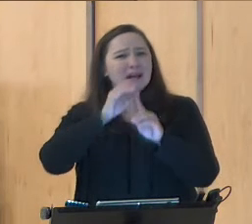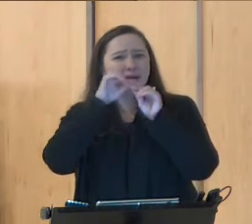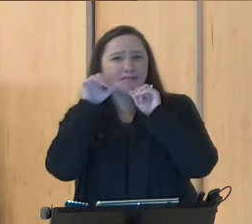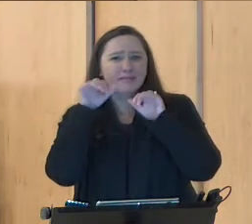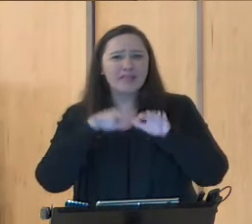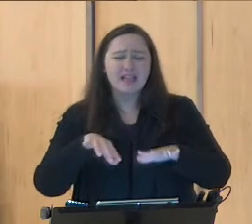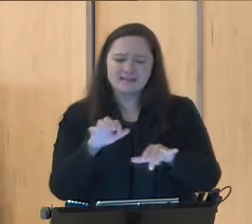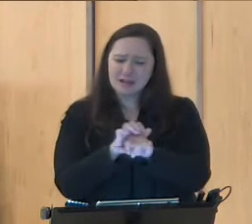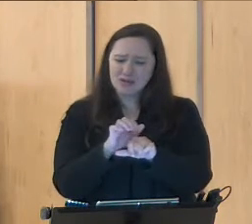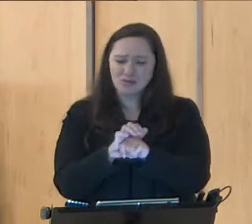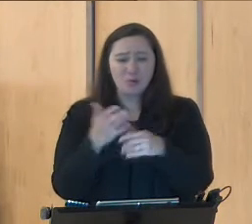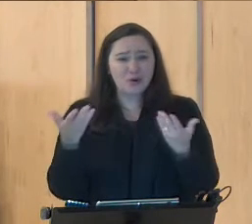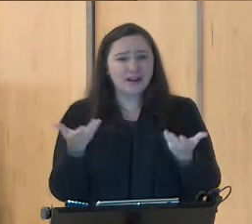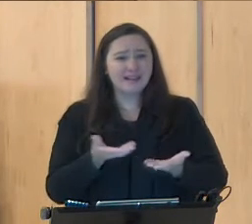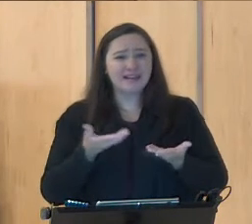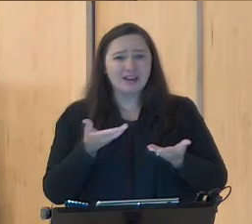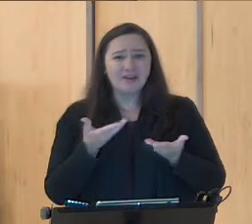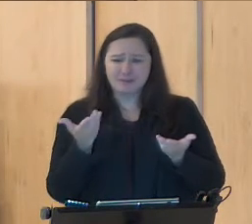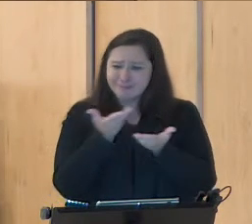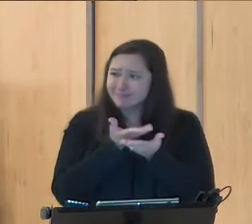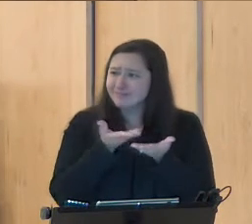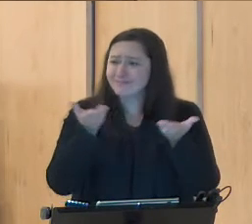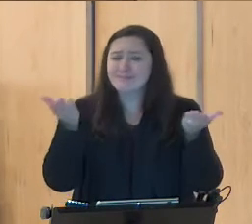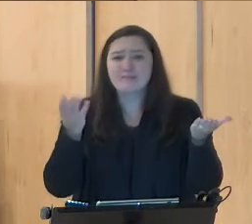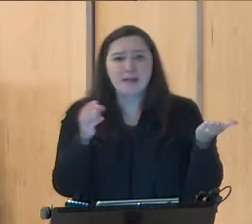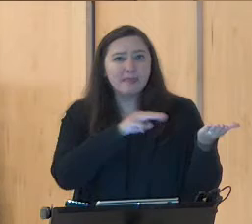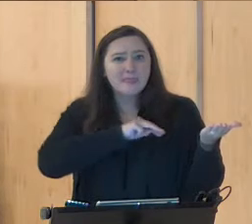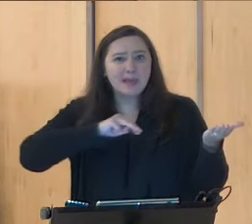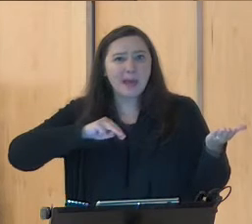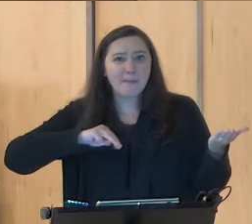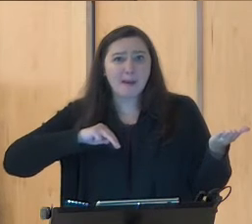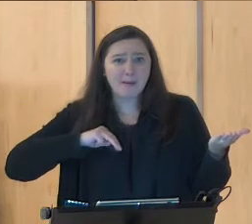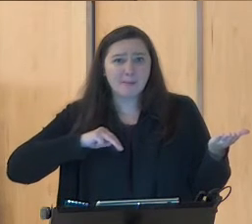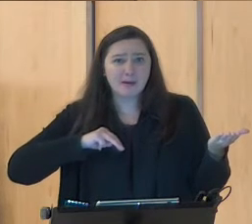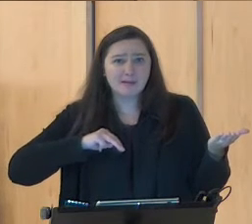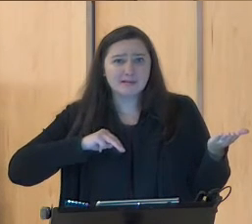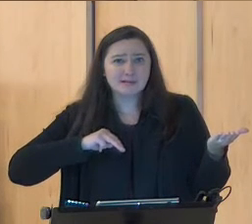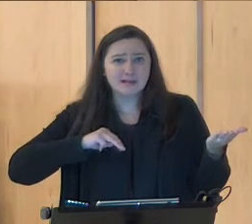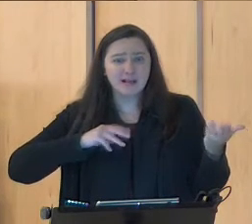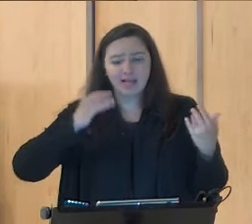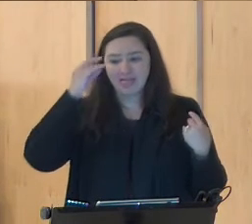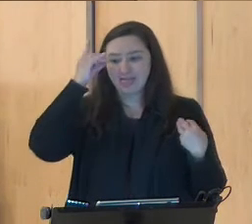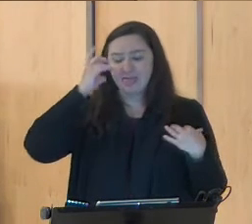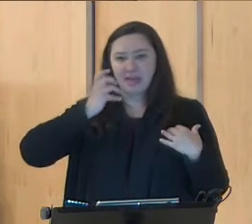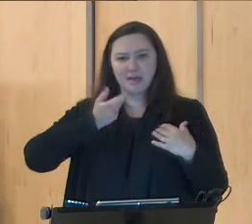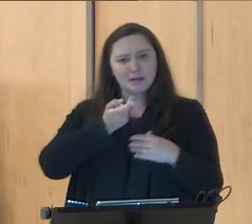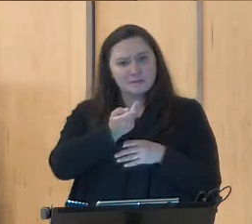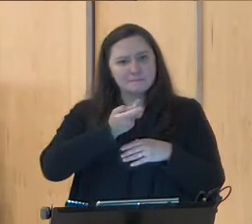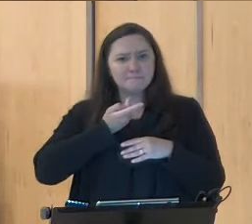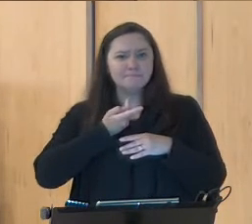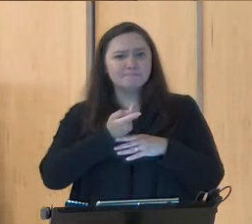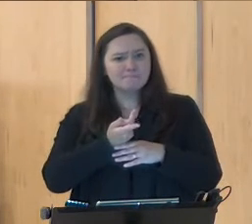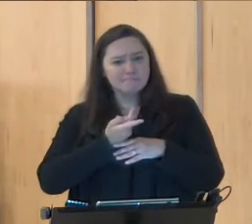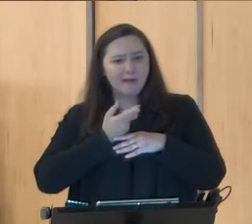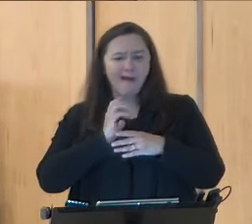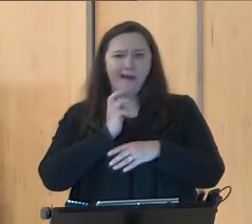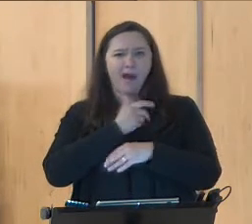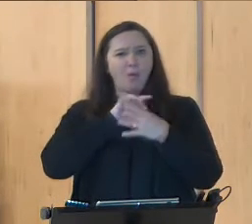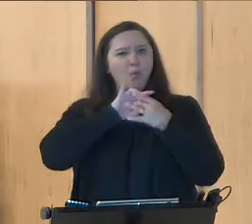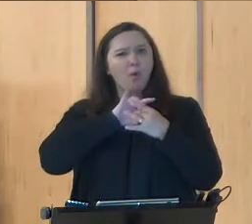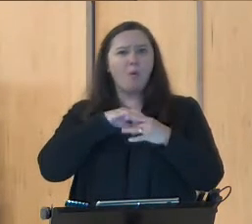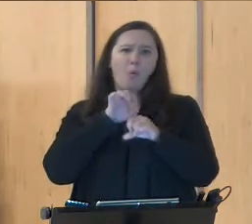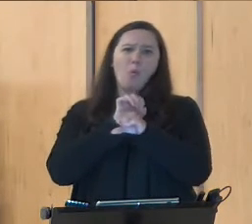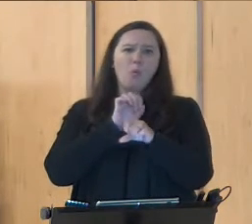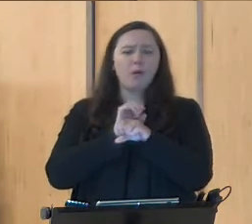in a congregation where you, the members, you don't look upon our working relationship just as a business arrangement or just